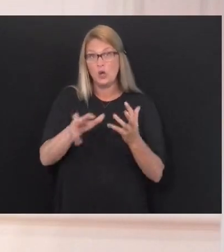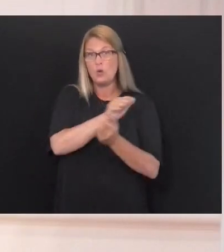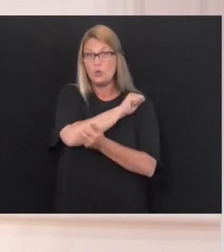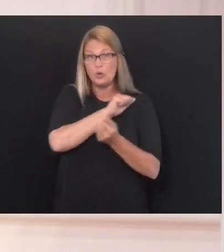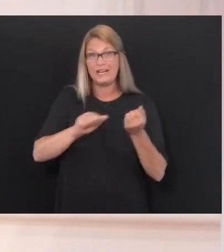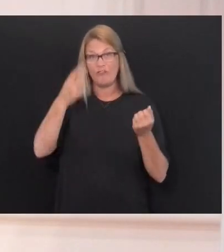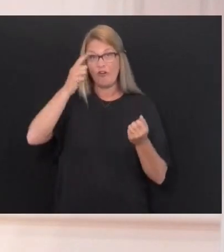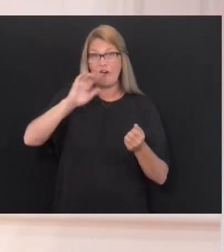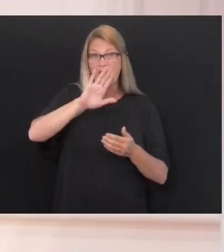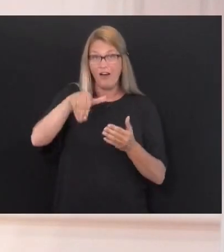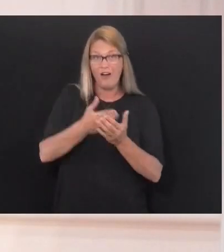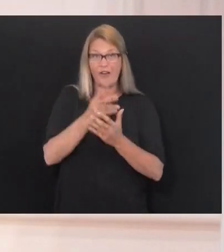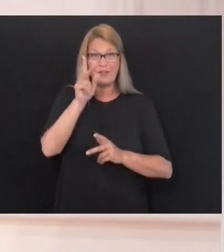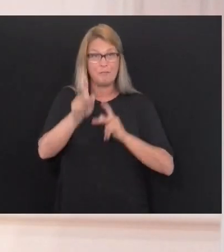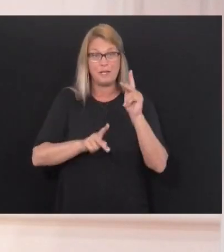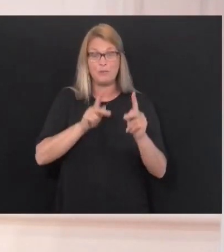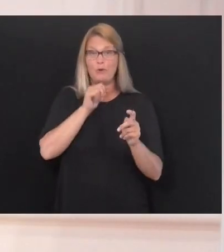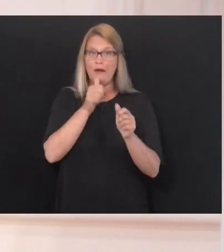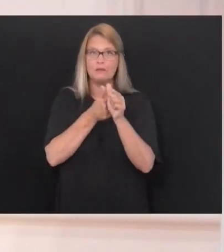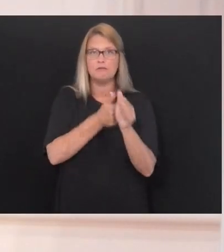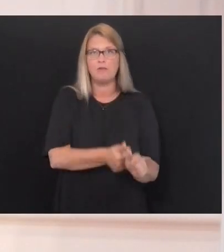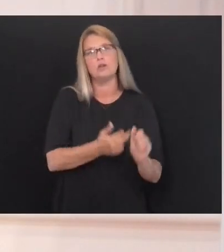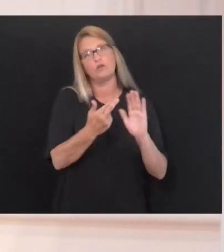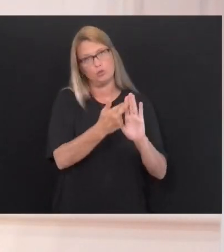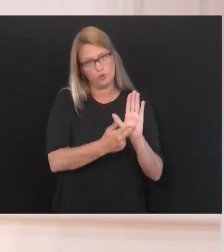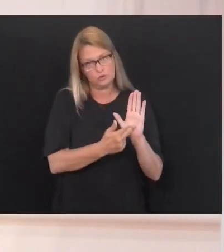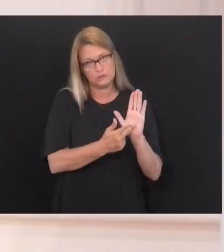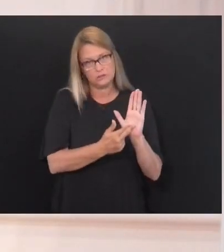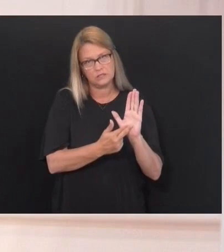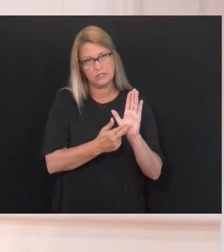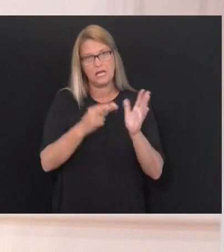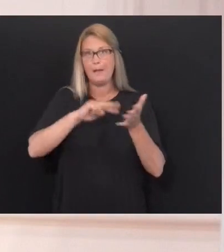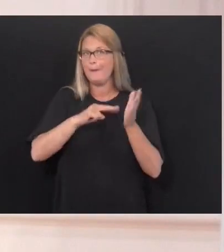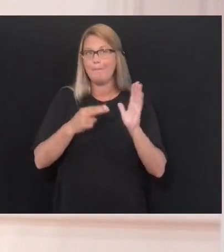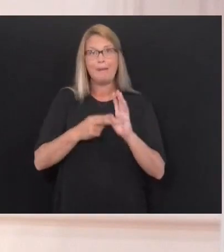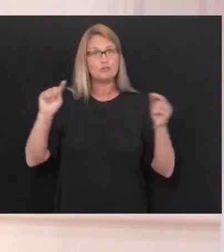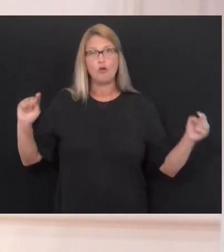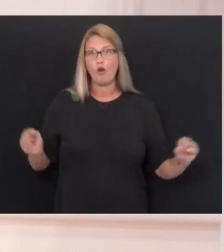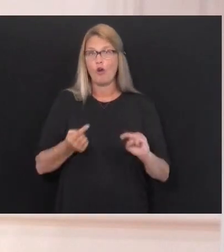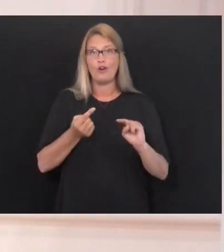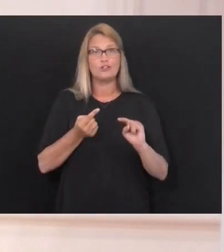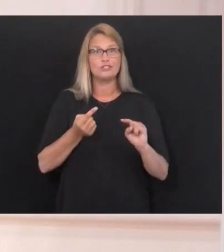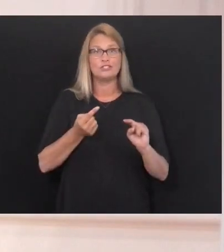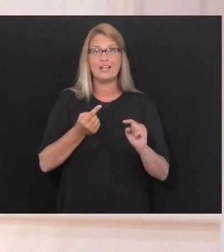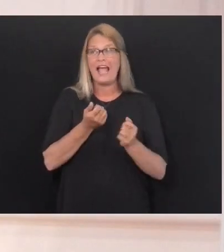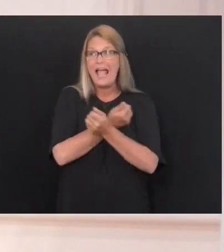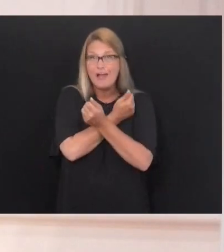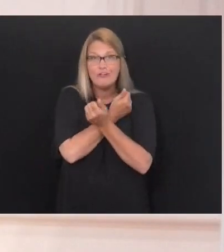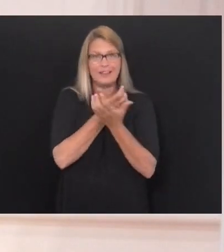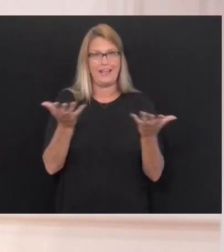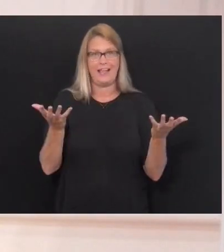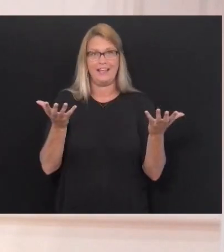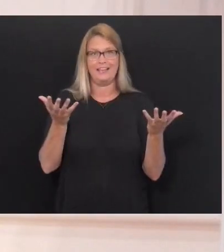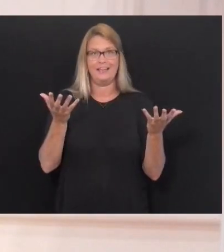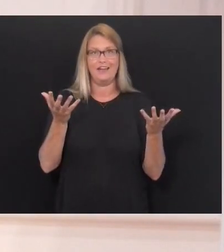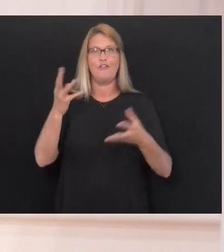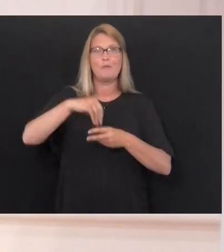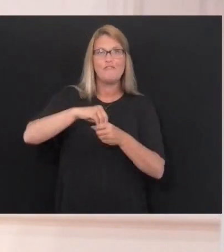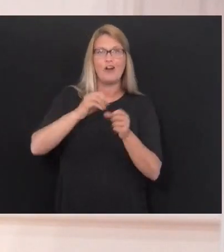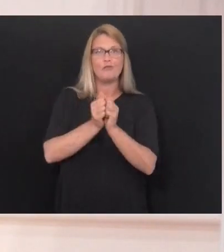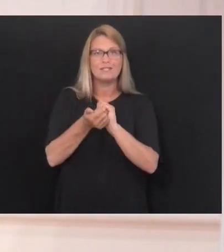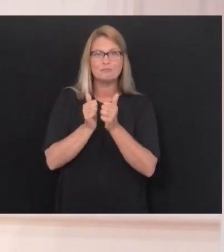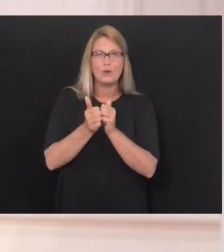to develop plans for safety and to allow the games to be played and the practice. It's